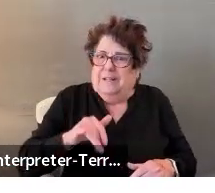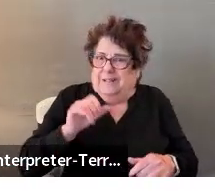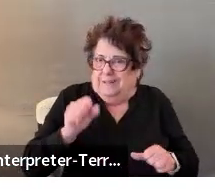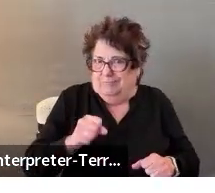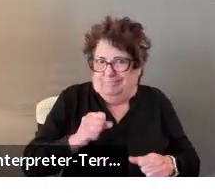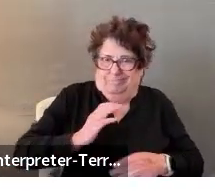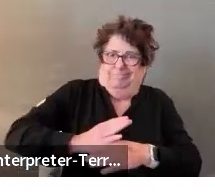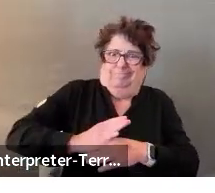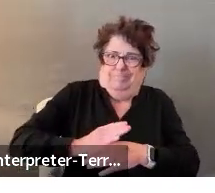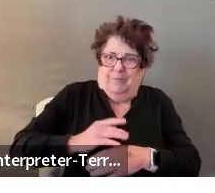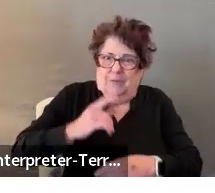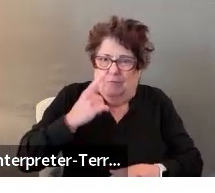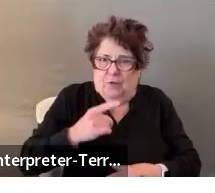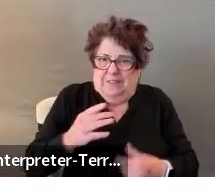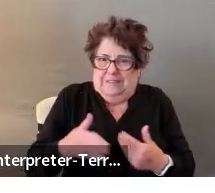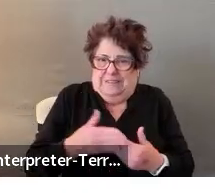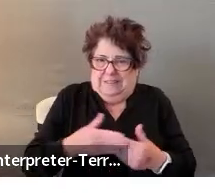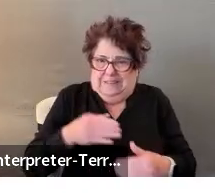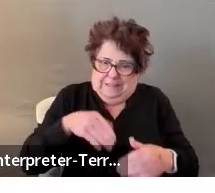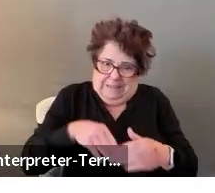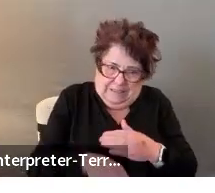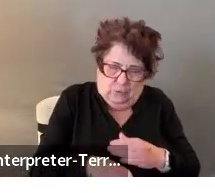and easy entry and exit.